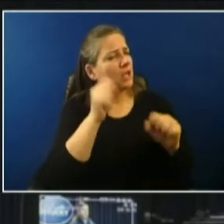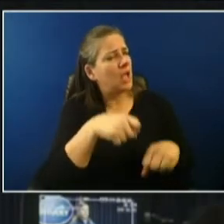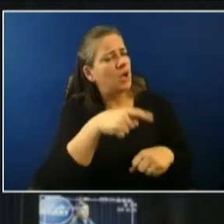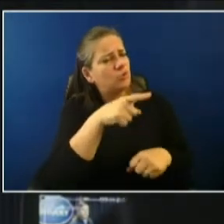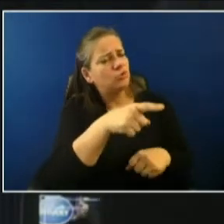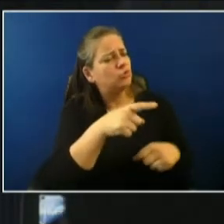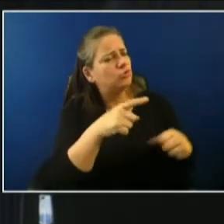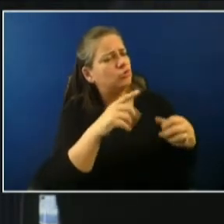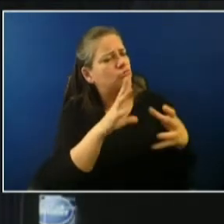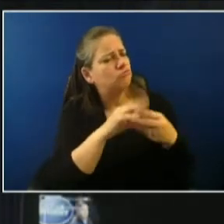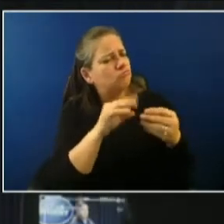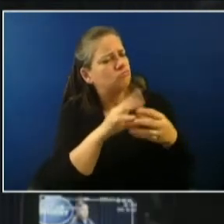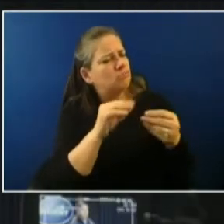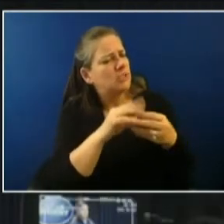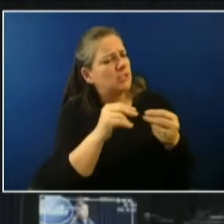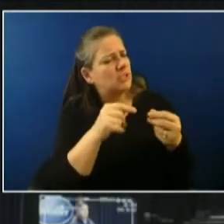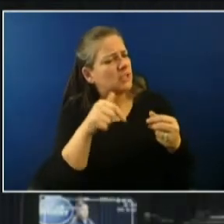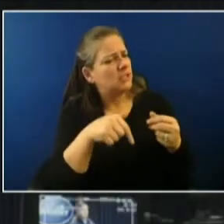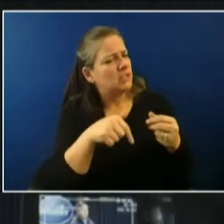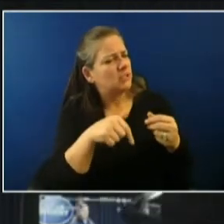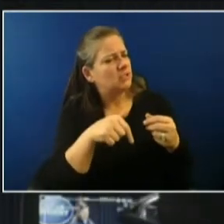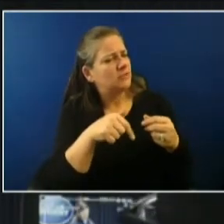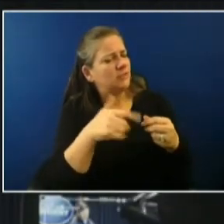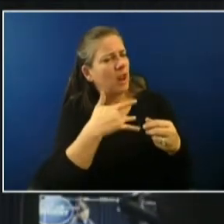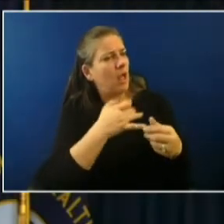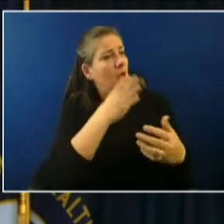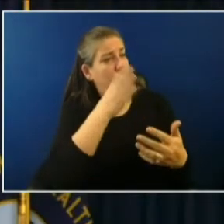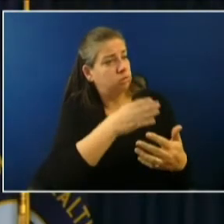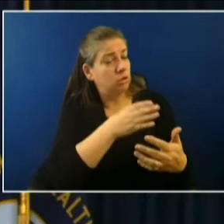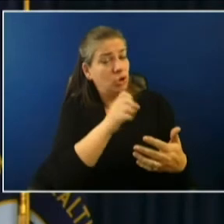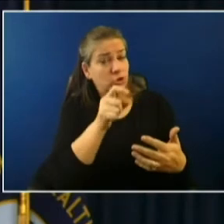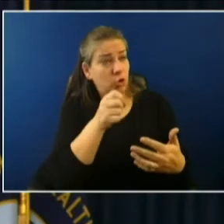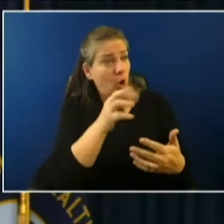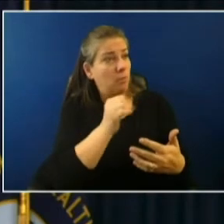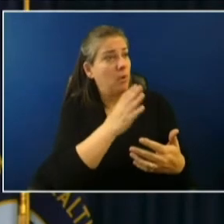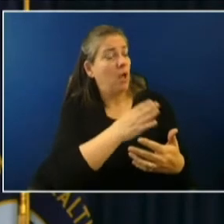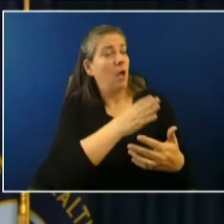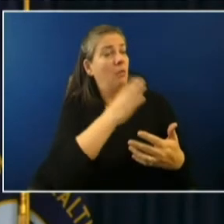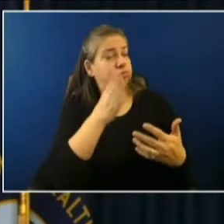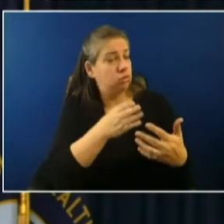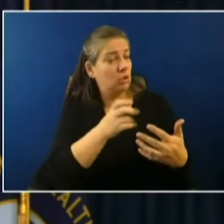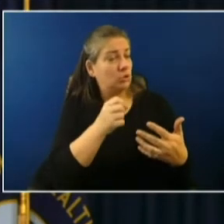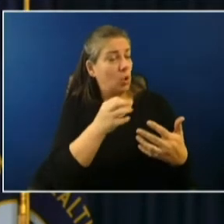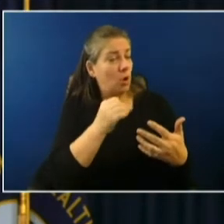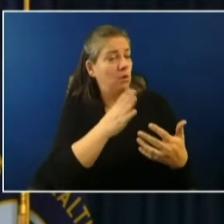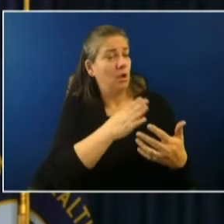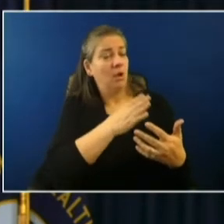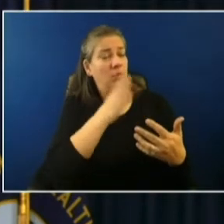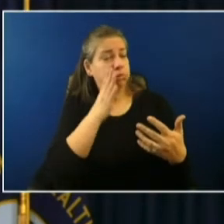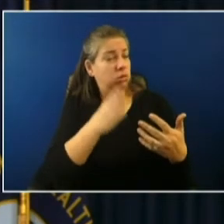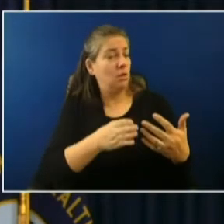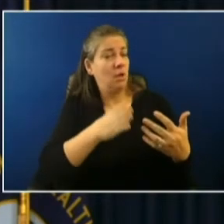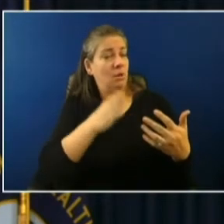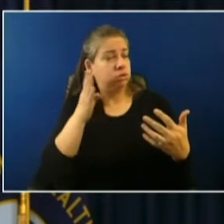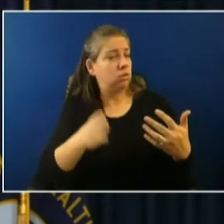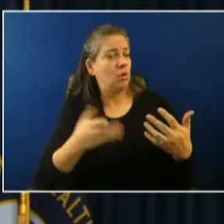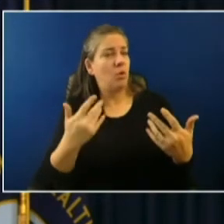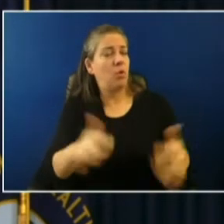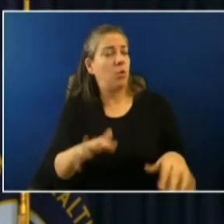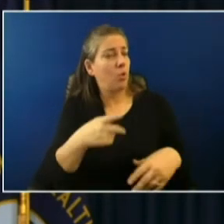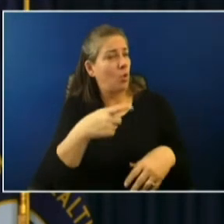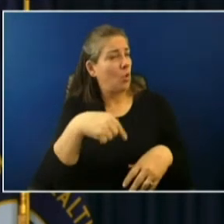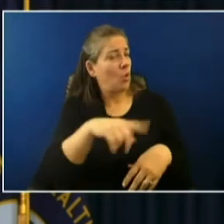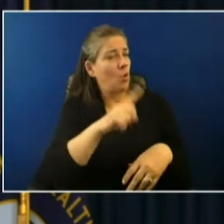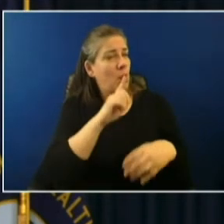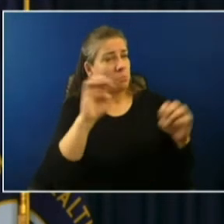whole back-to-back-to-back storm pattern has been draining on you guys and the emergency